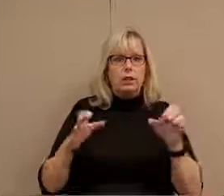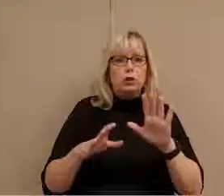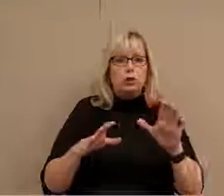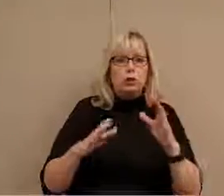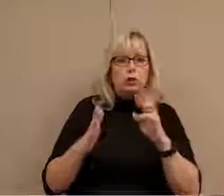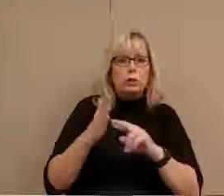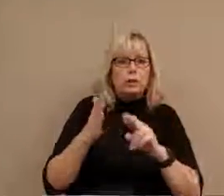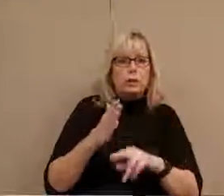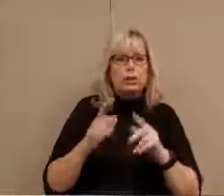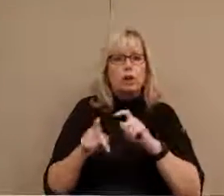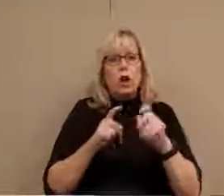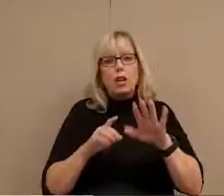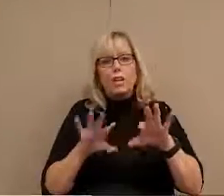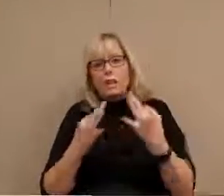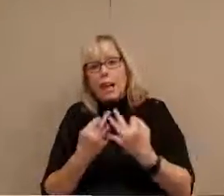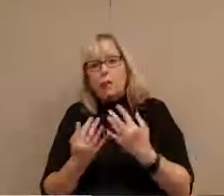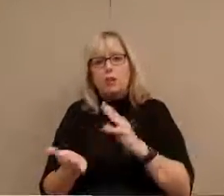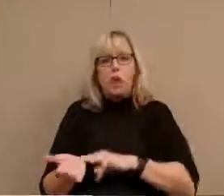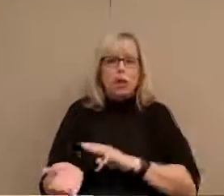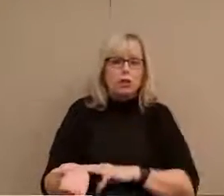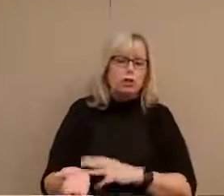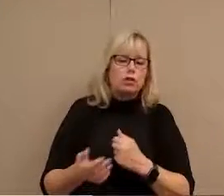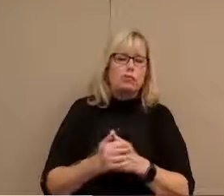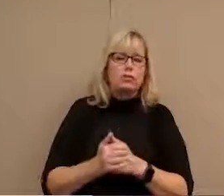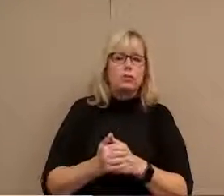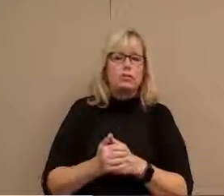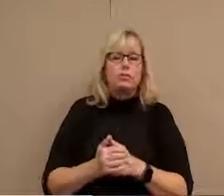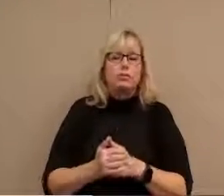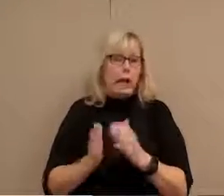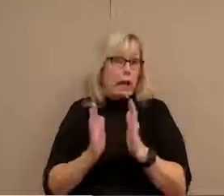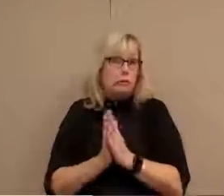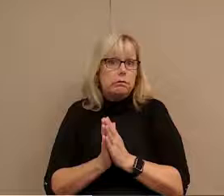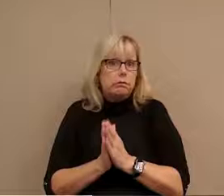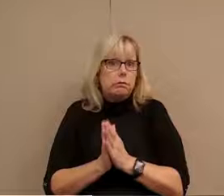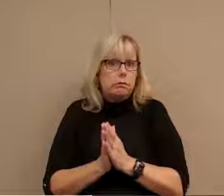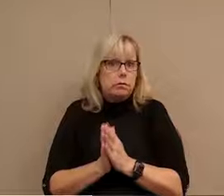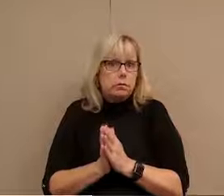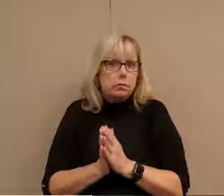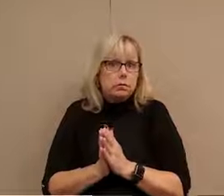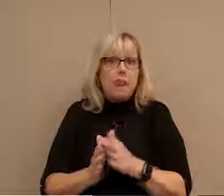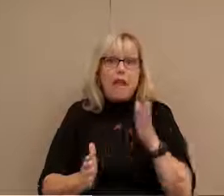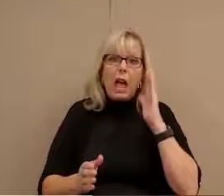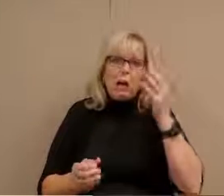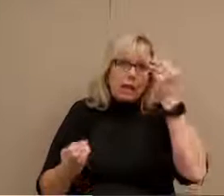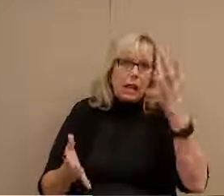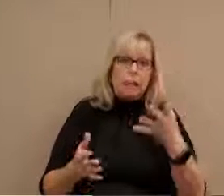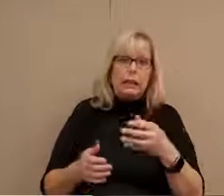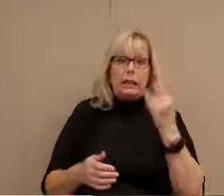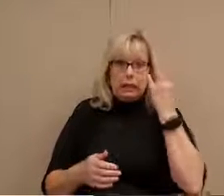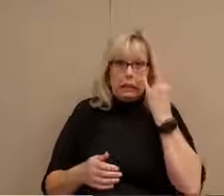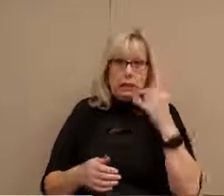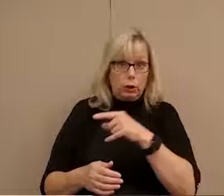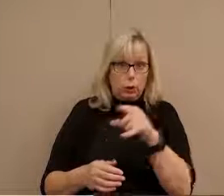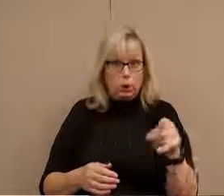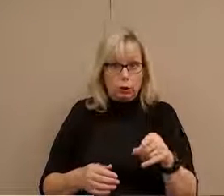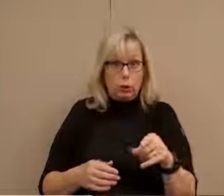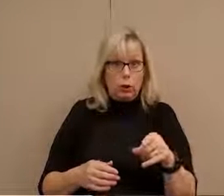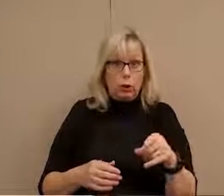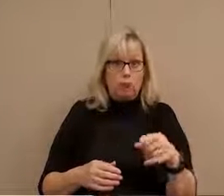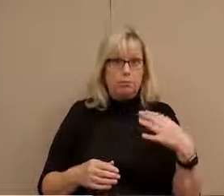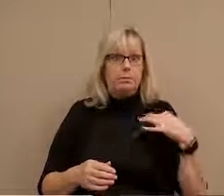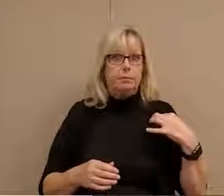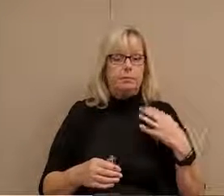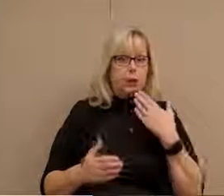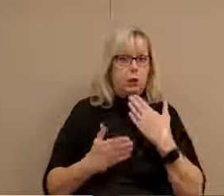research. Call your family physician and ask them, and they're going to tell you if you are a candidate for